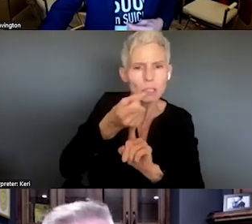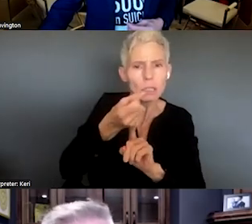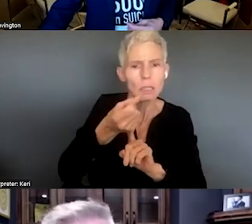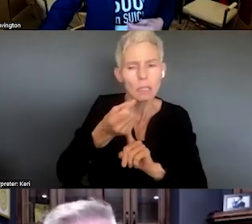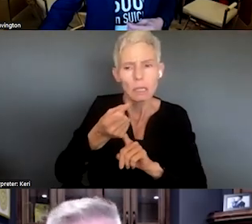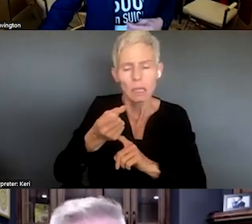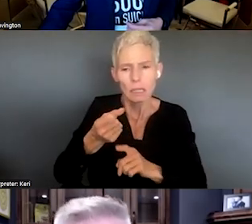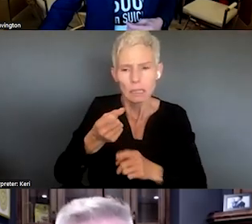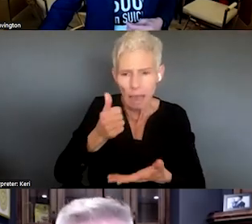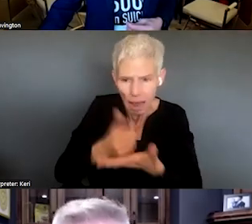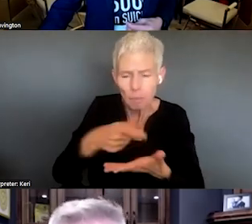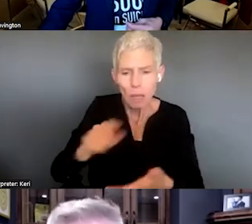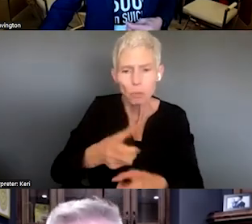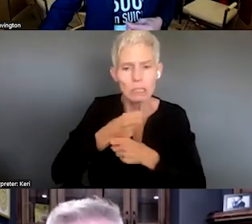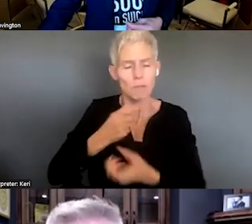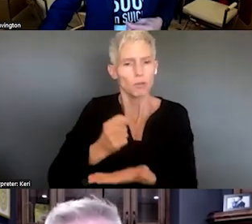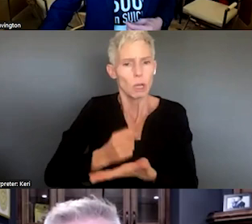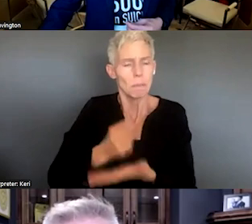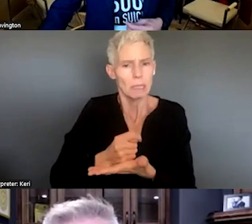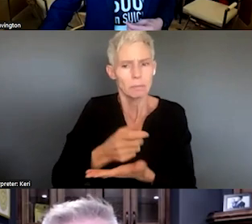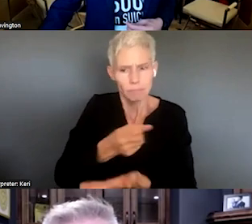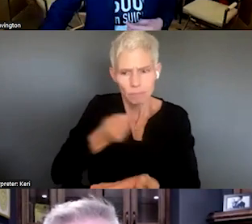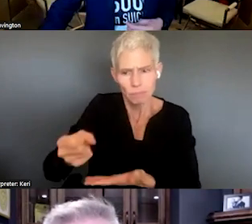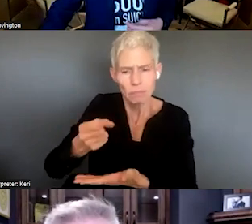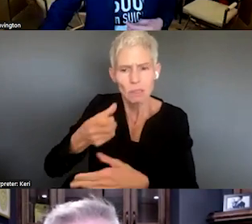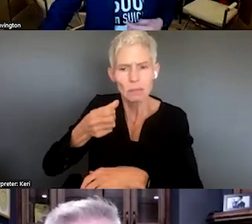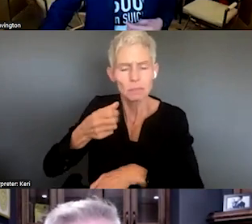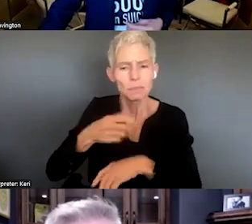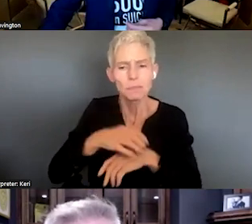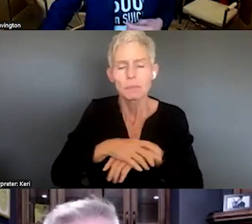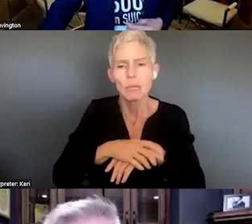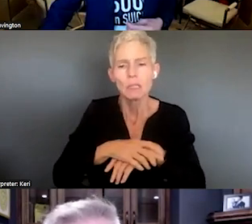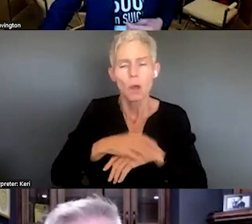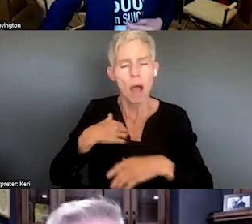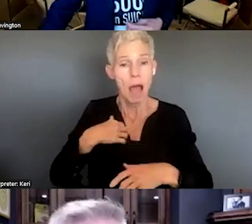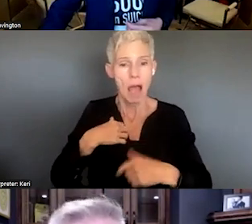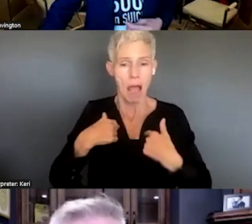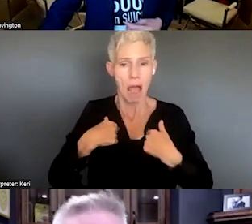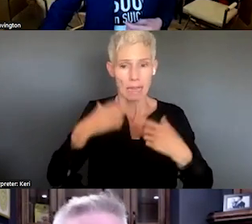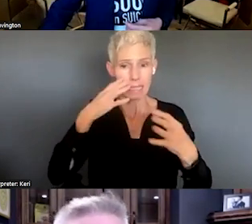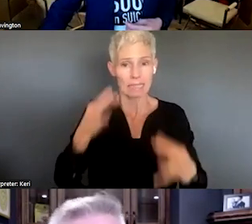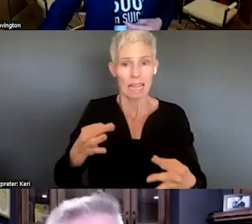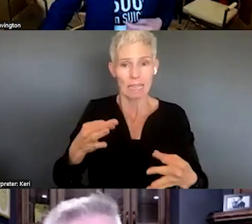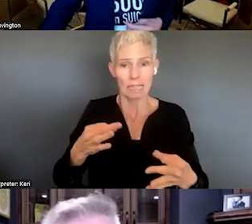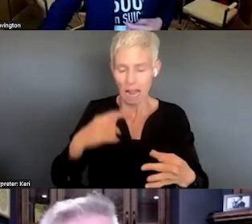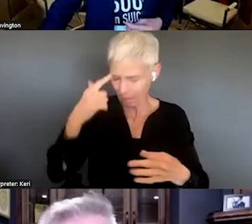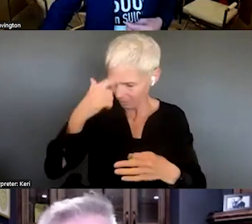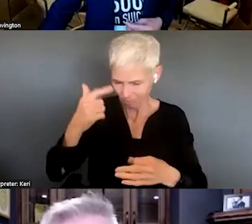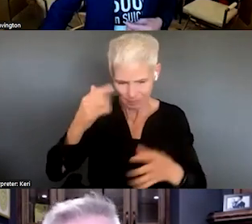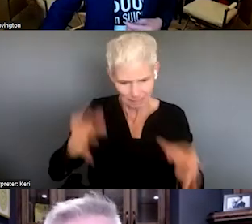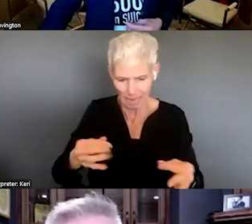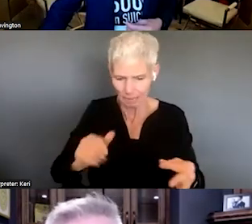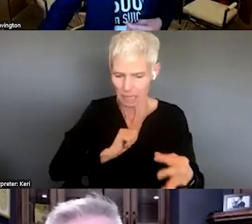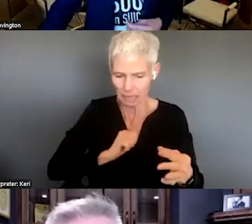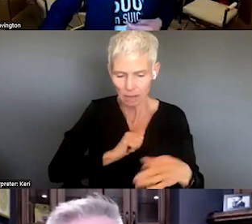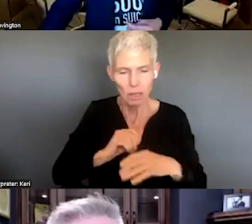treatment. So clinically, I decided, and I made my mind up that there was